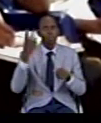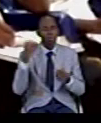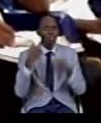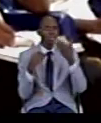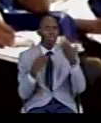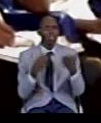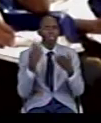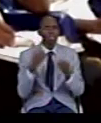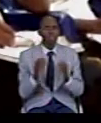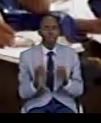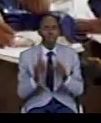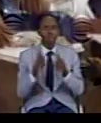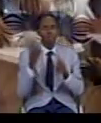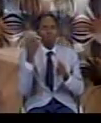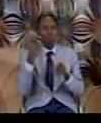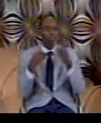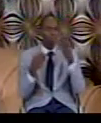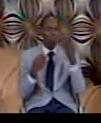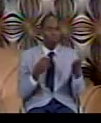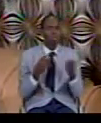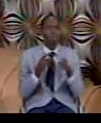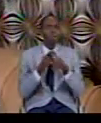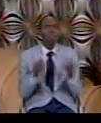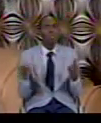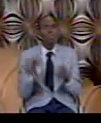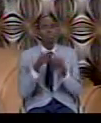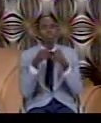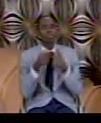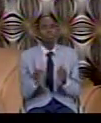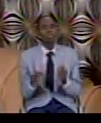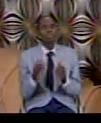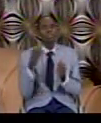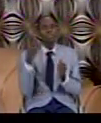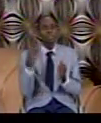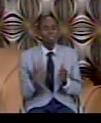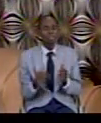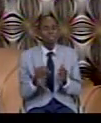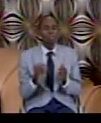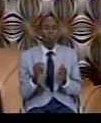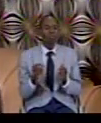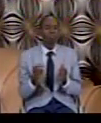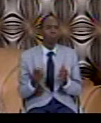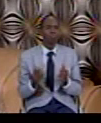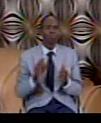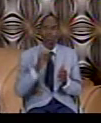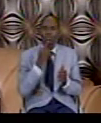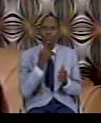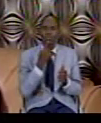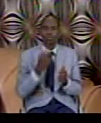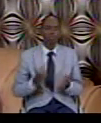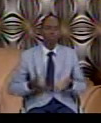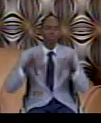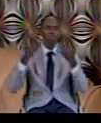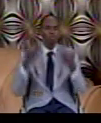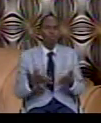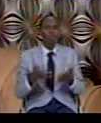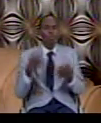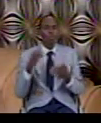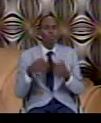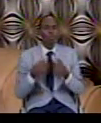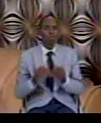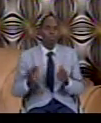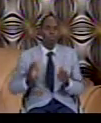The chance was there. But they are lost. The grievous waste of lost souls. Number three,